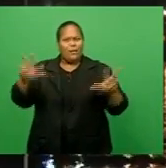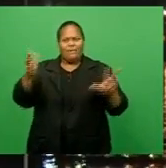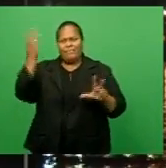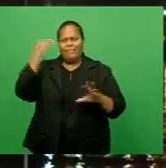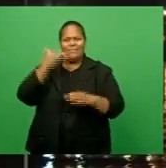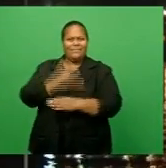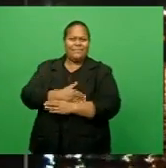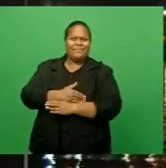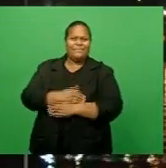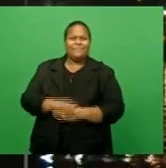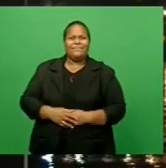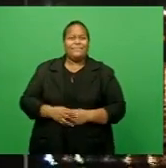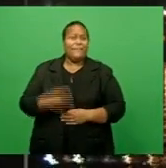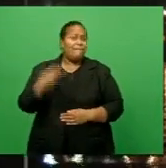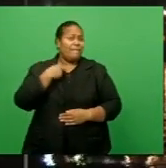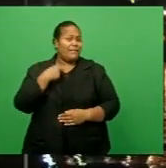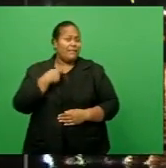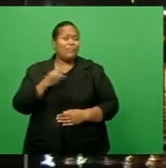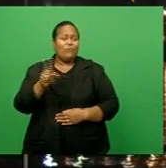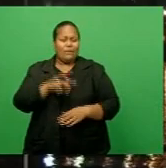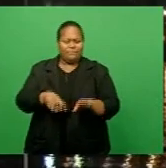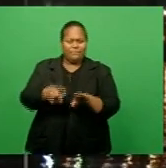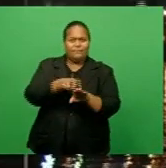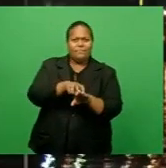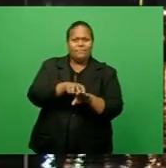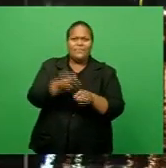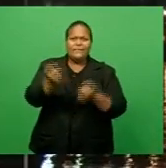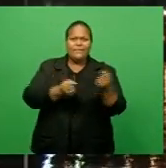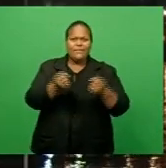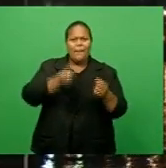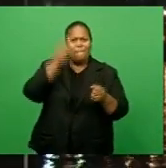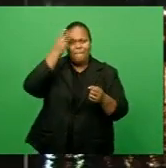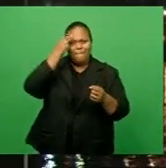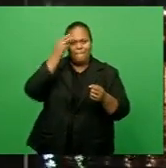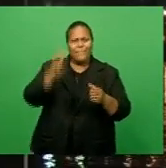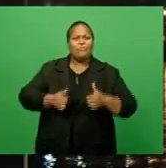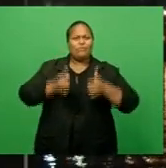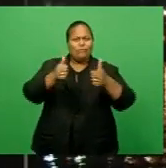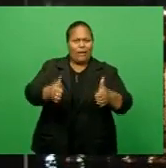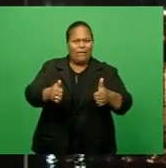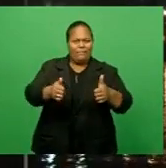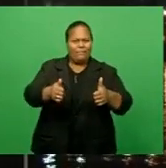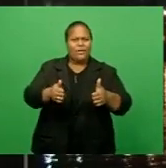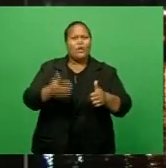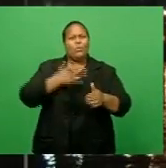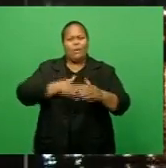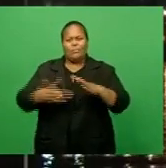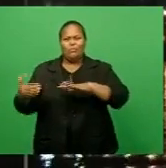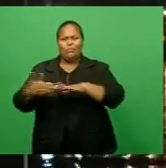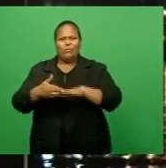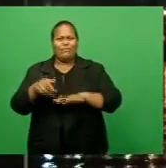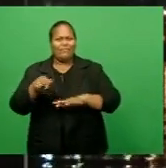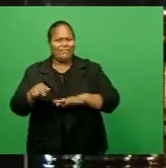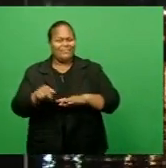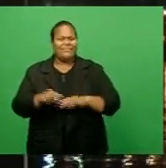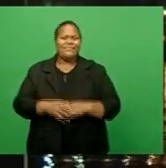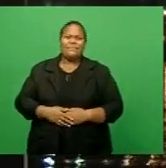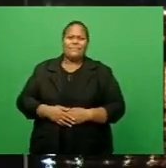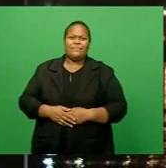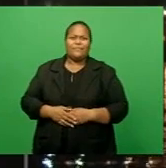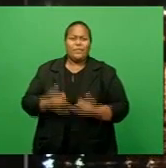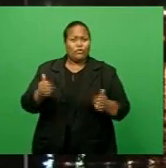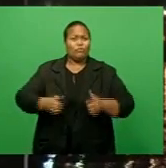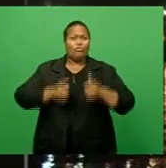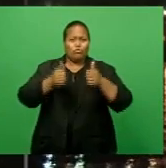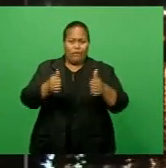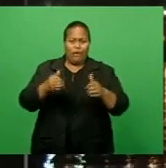last night. The victim was a passenger in a vehicle driven by her mother, heading to the Nambawalu jetty. Police believe the driver lost control